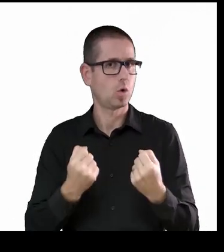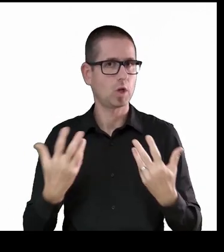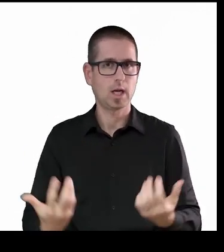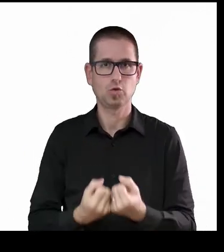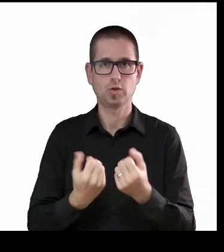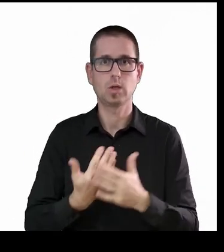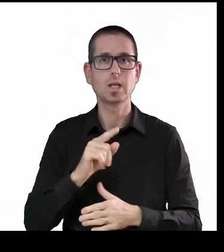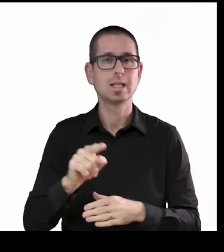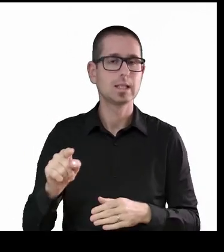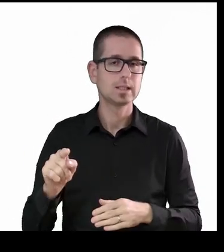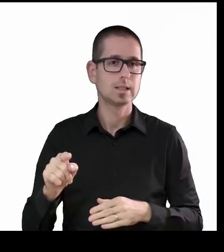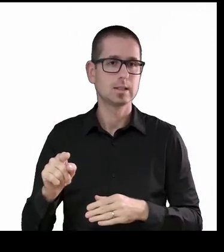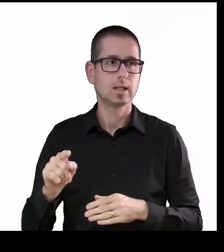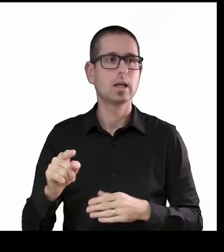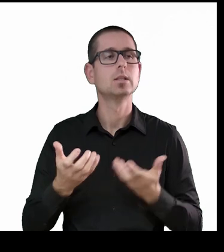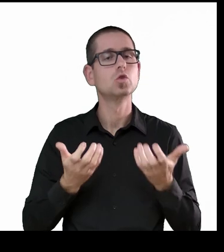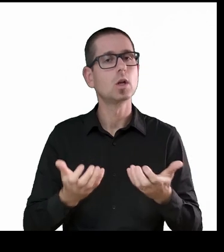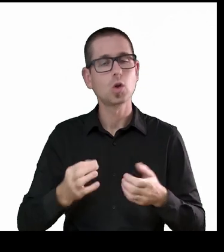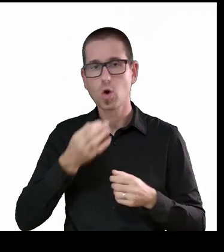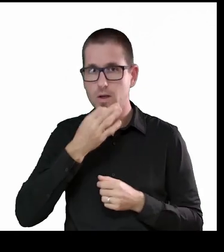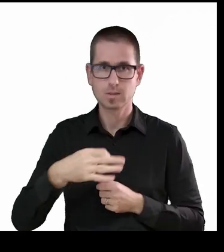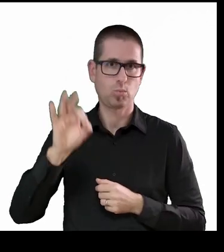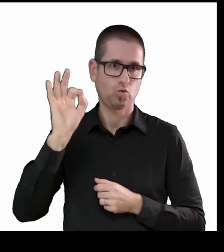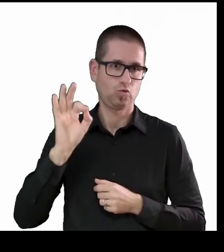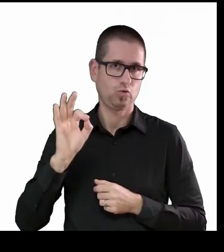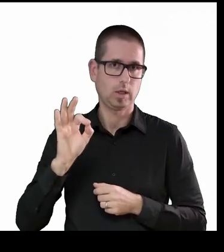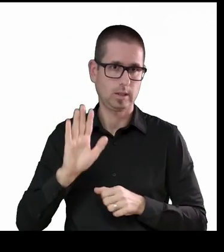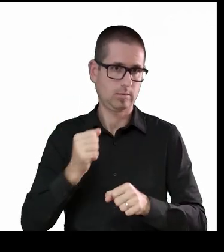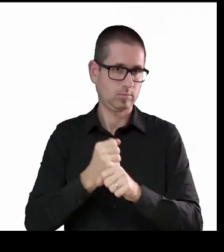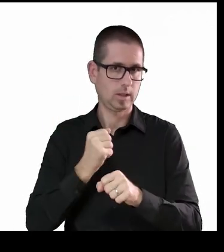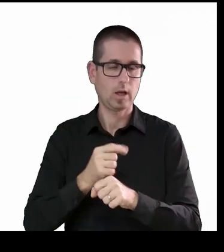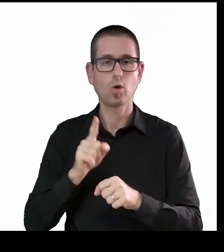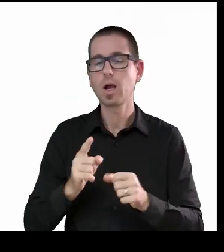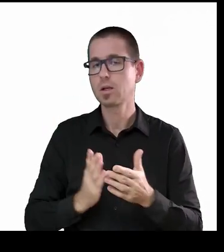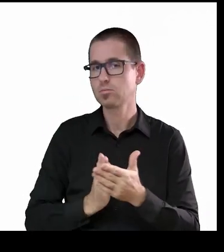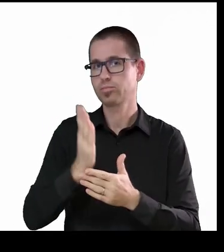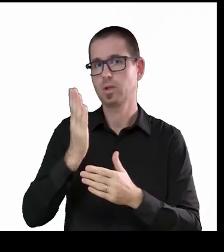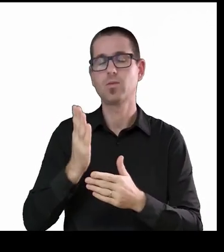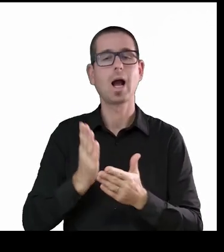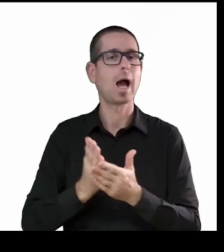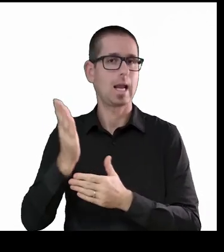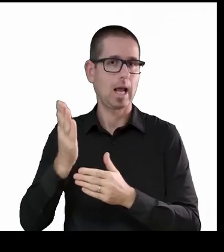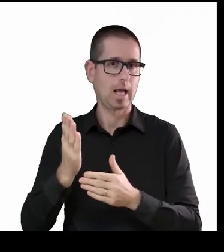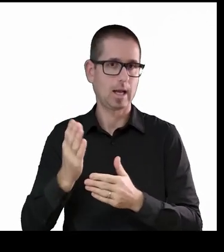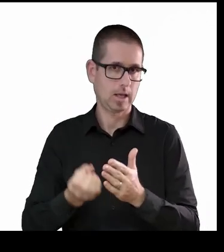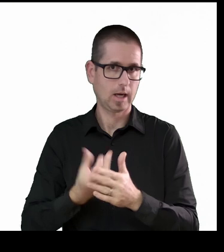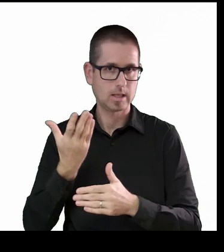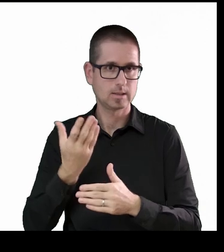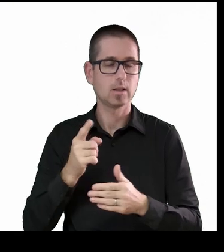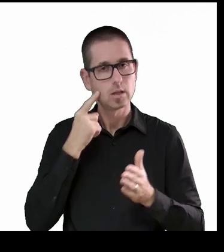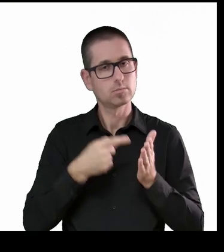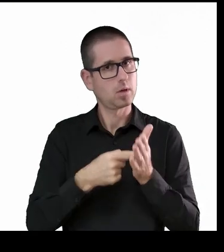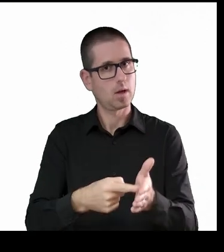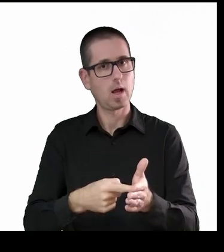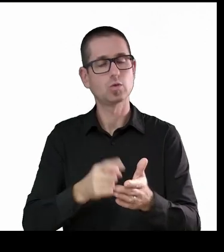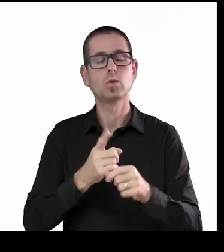for those seeking to improve their performance and grow in their careers. Provide a structured way to reflect, set